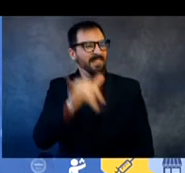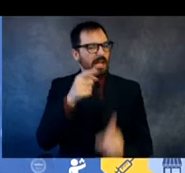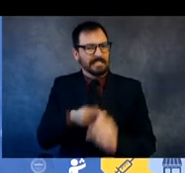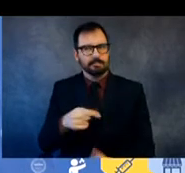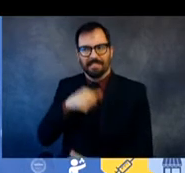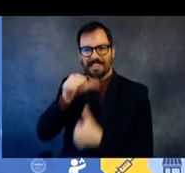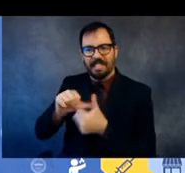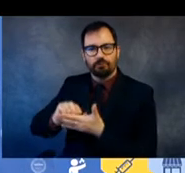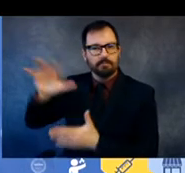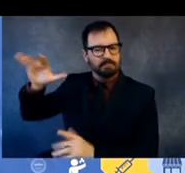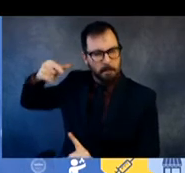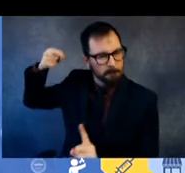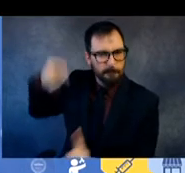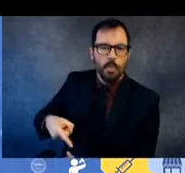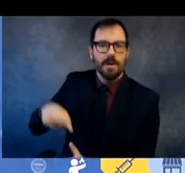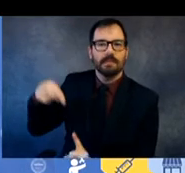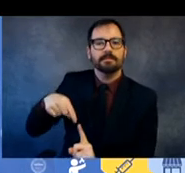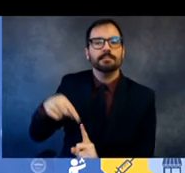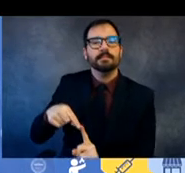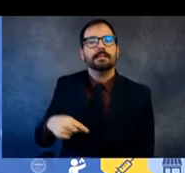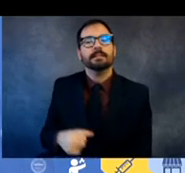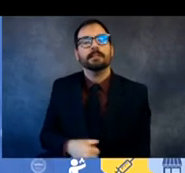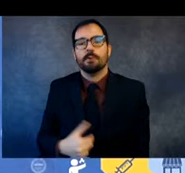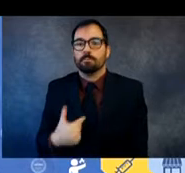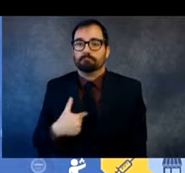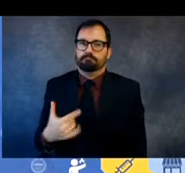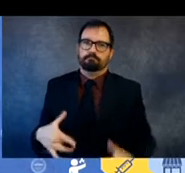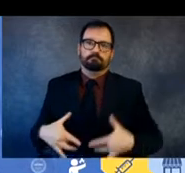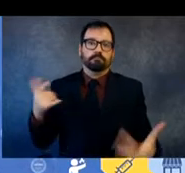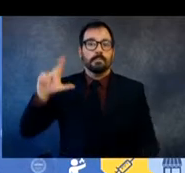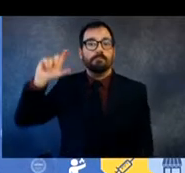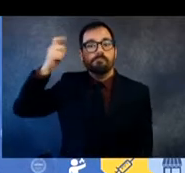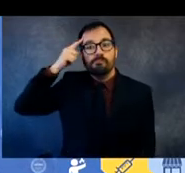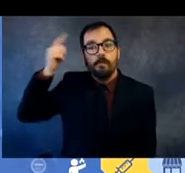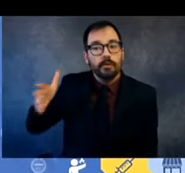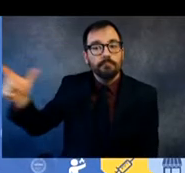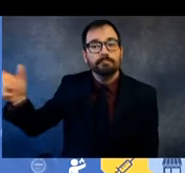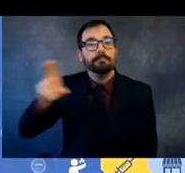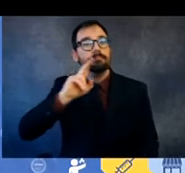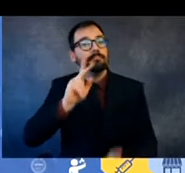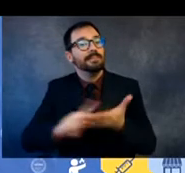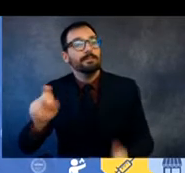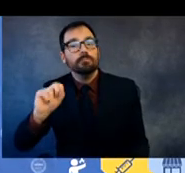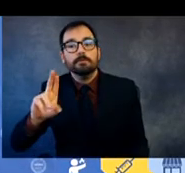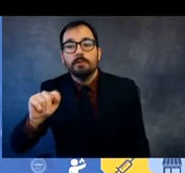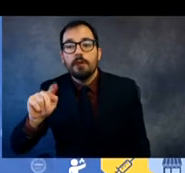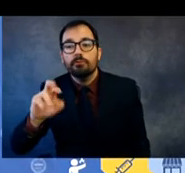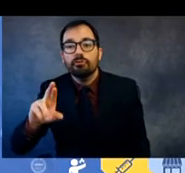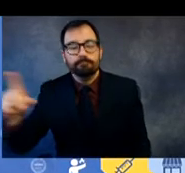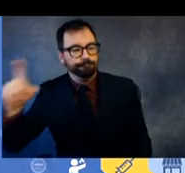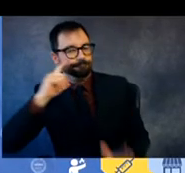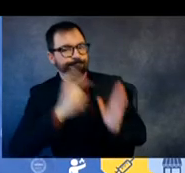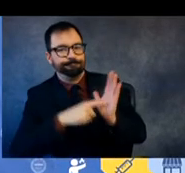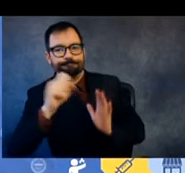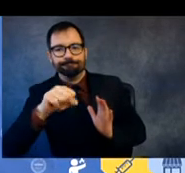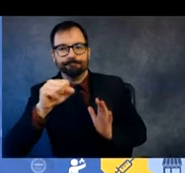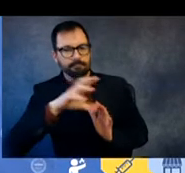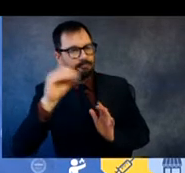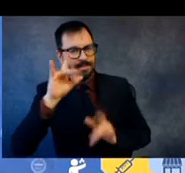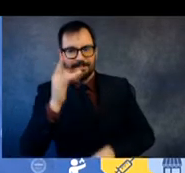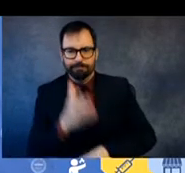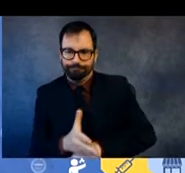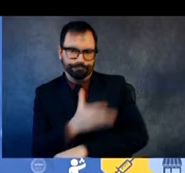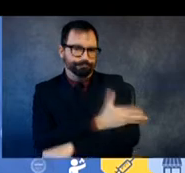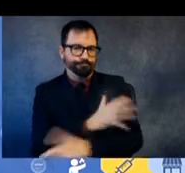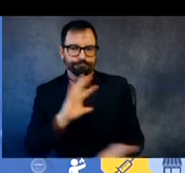that the governor and Secretary Sutters acknowledged that and revamped in a way. So now we're getting